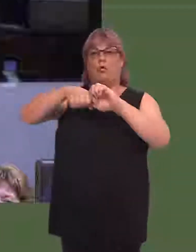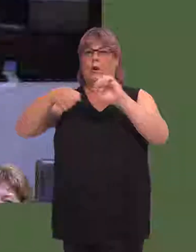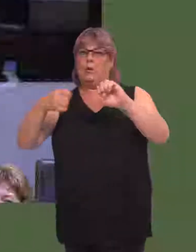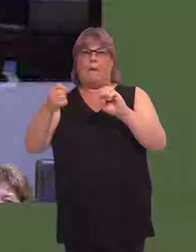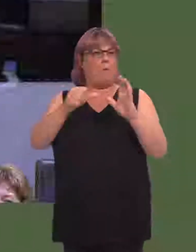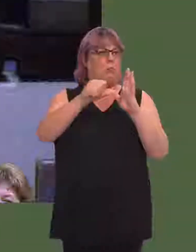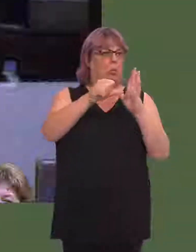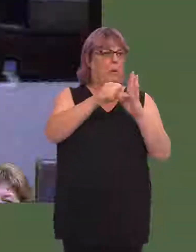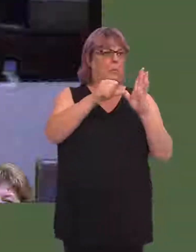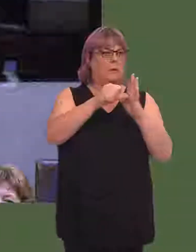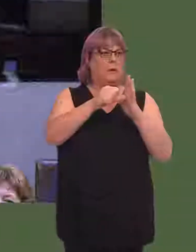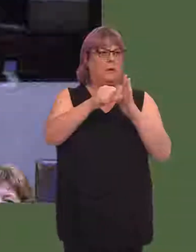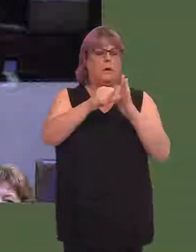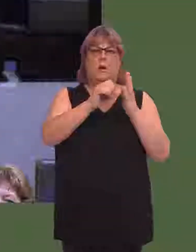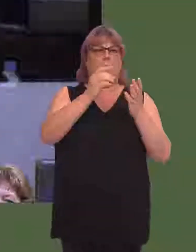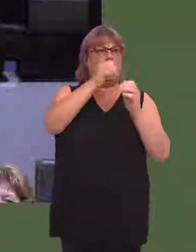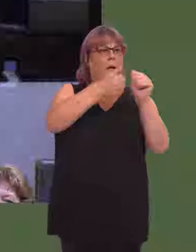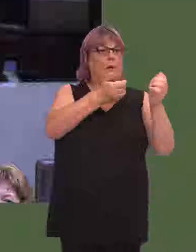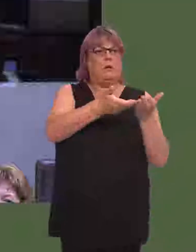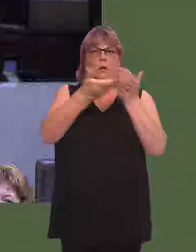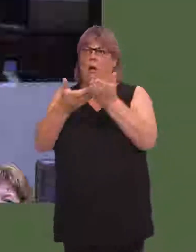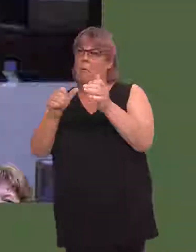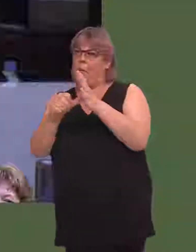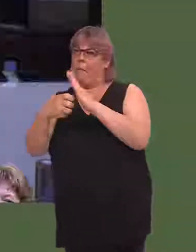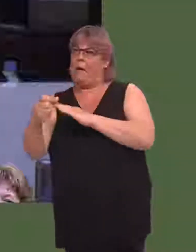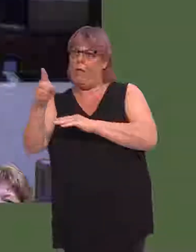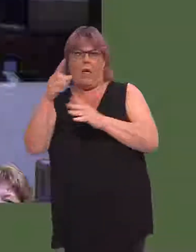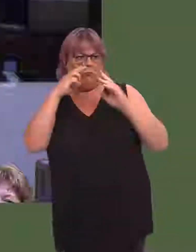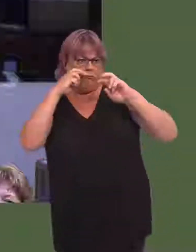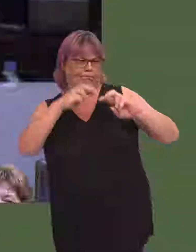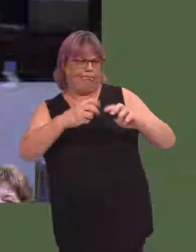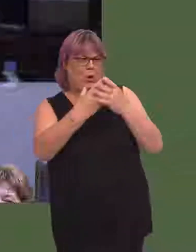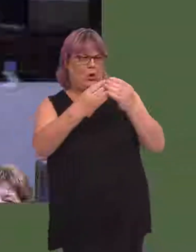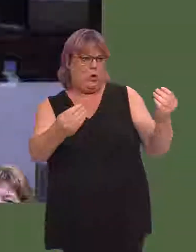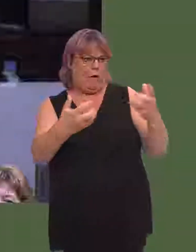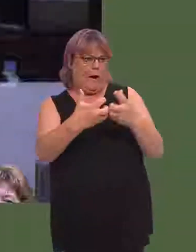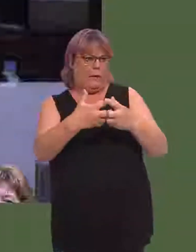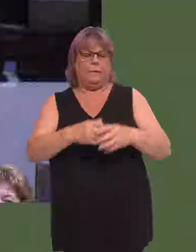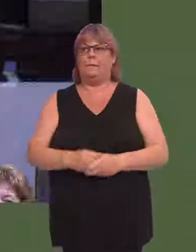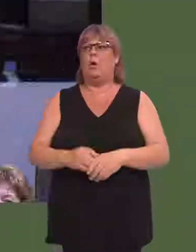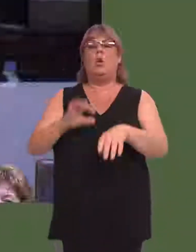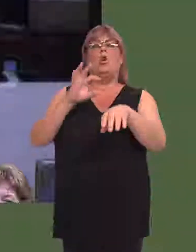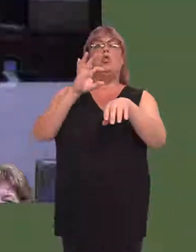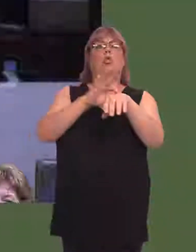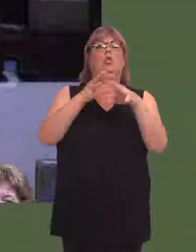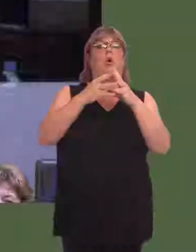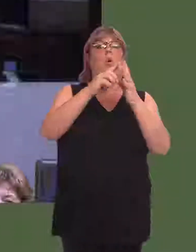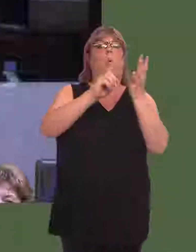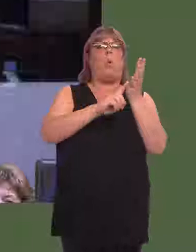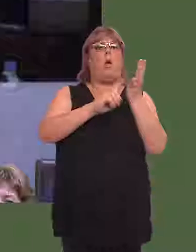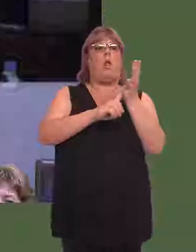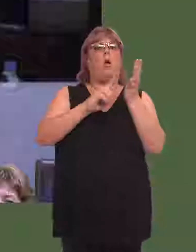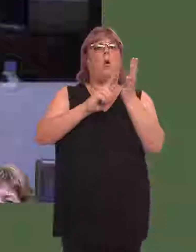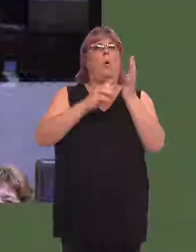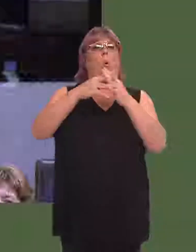solve practical problem sources directly from companies themselves. Will the First Minister join me in congratulating Dr.